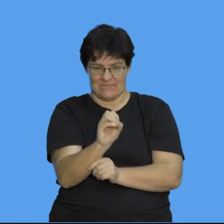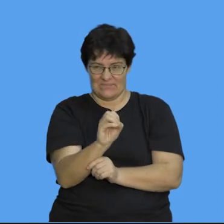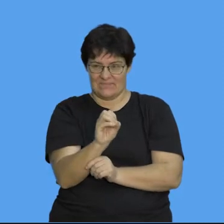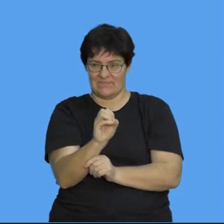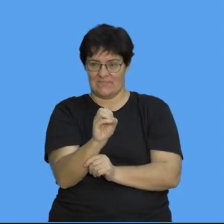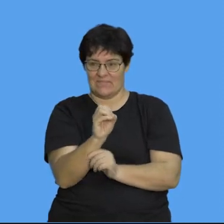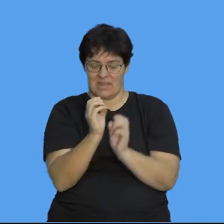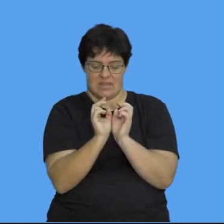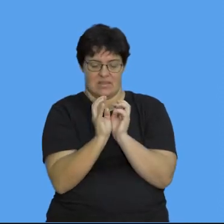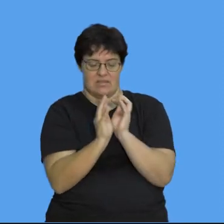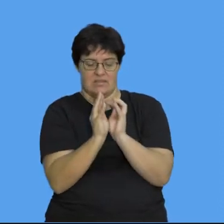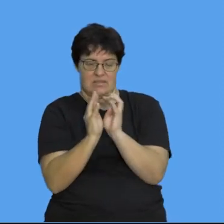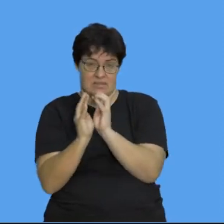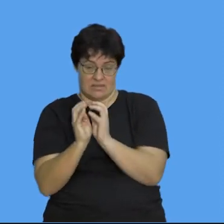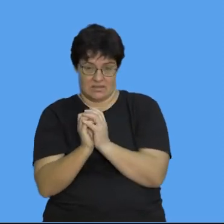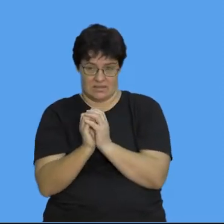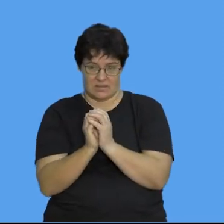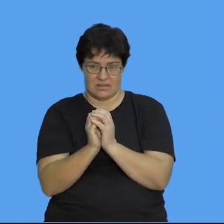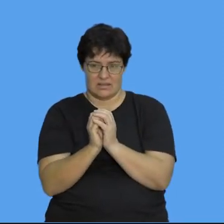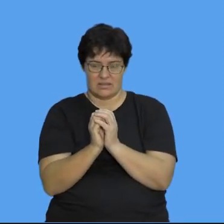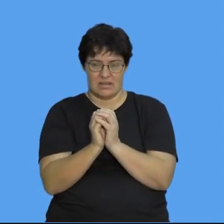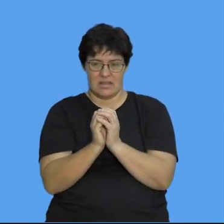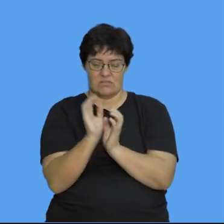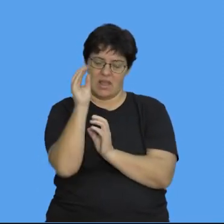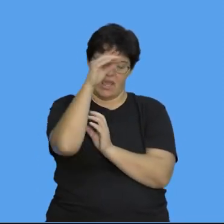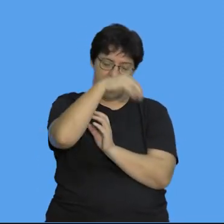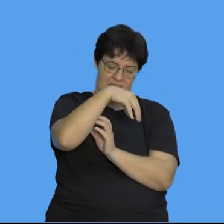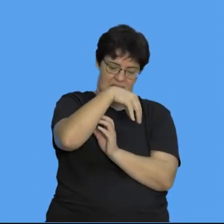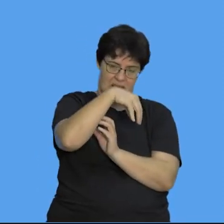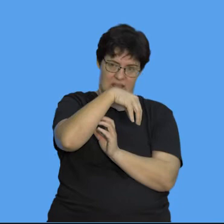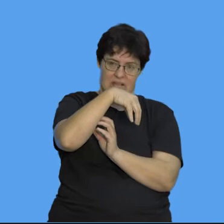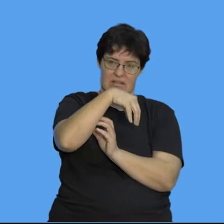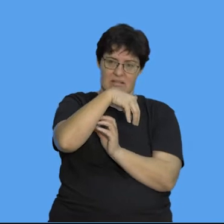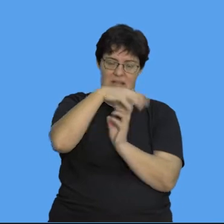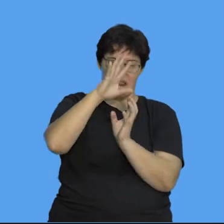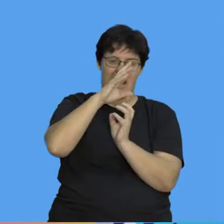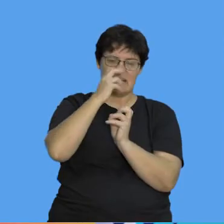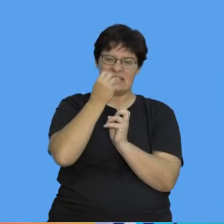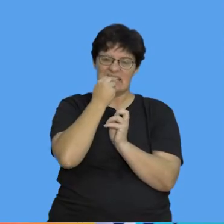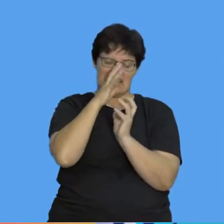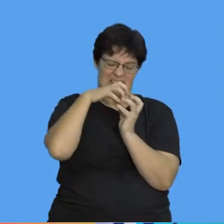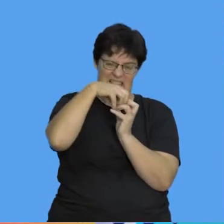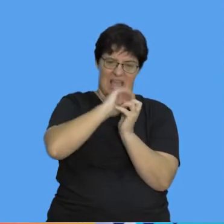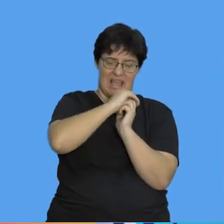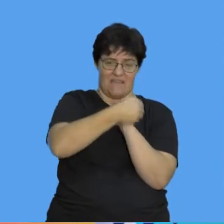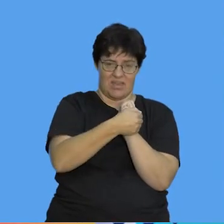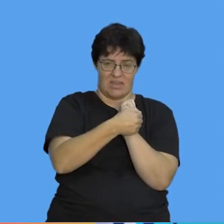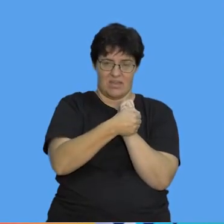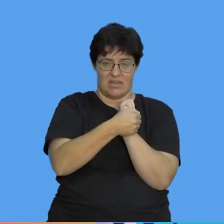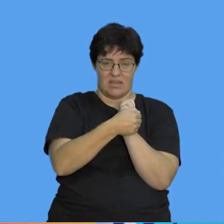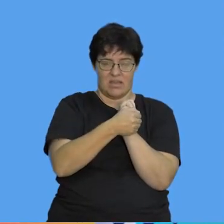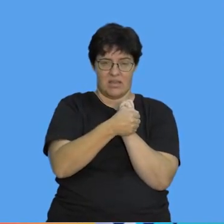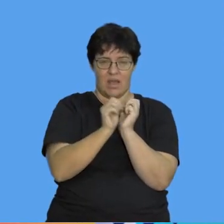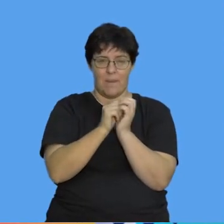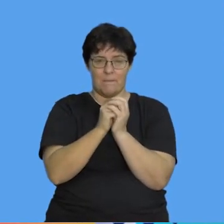teeth, right, like on the inside over here. So you've got something that's hanging and it's got like these teeth that